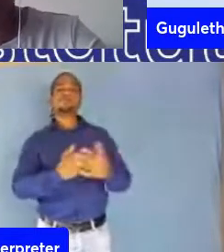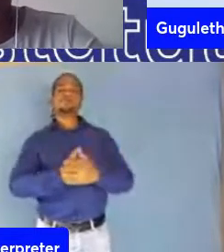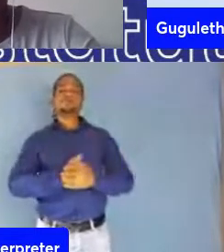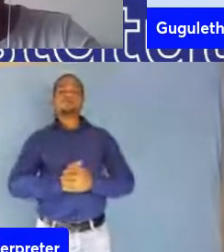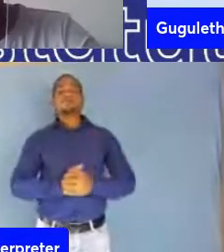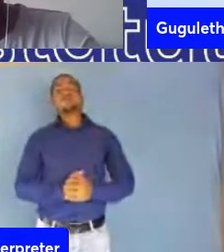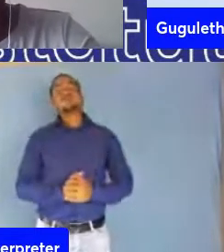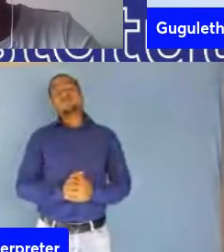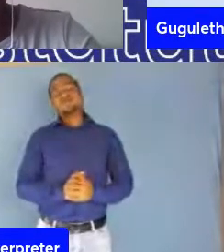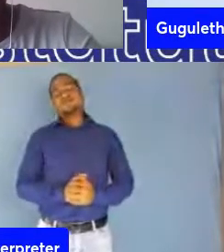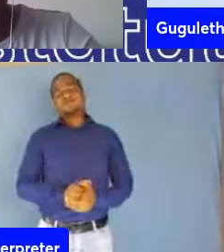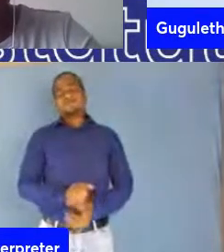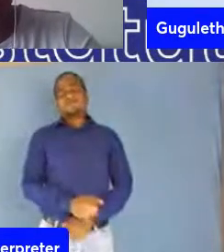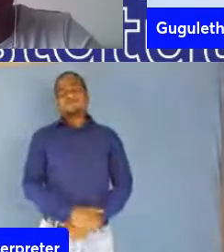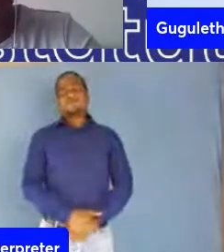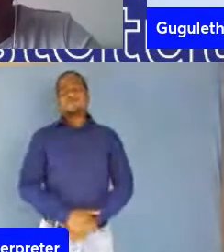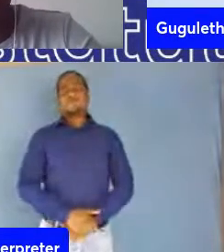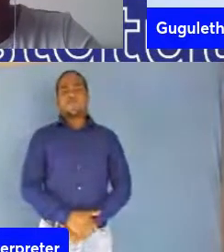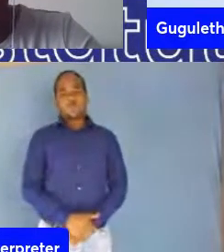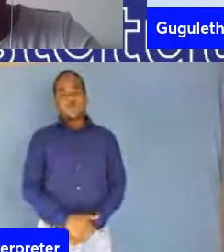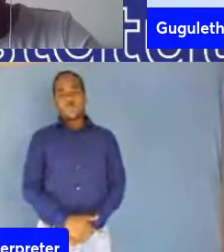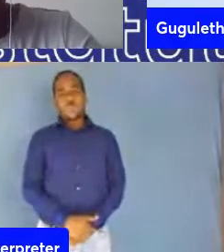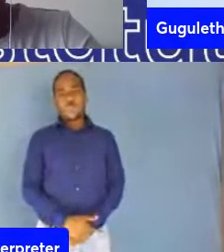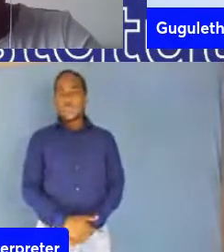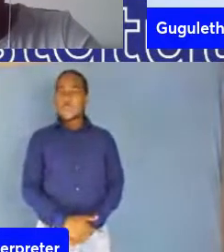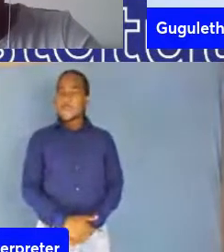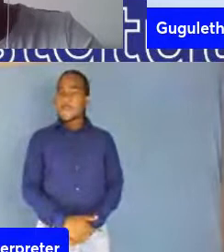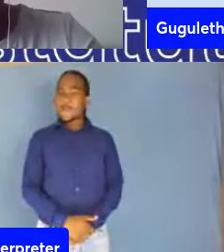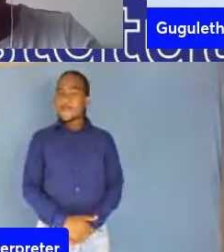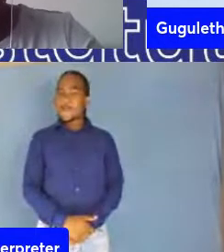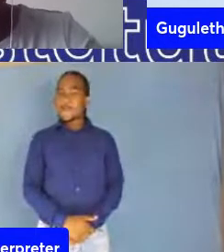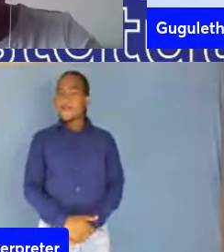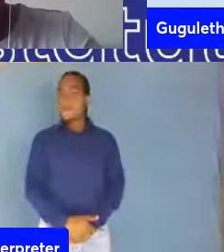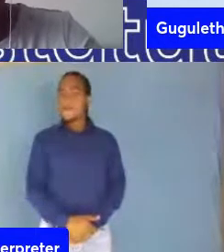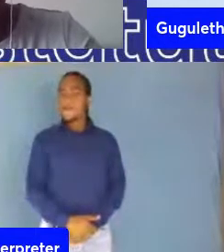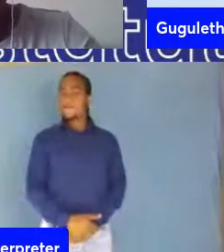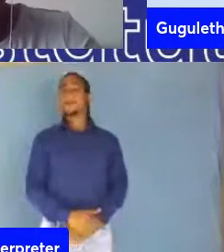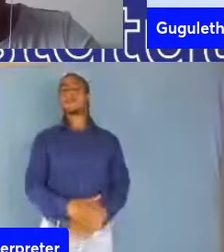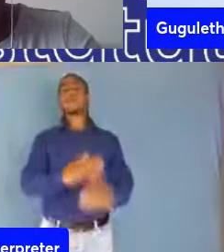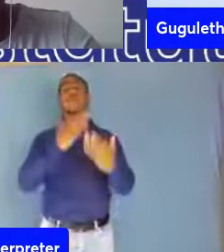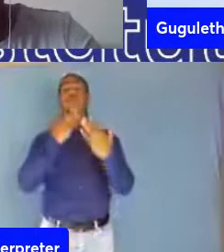Thank you. We all have a responsibility. And as